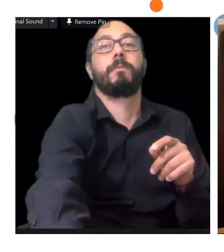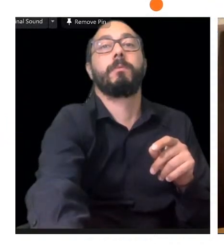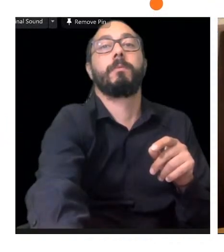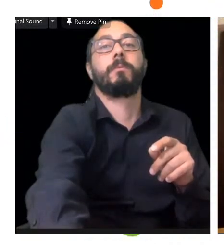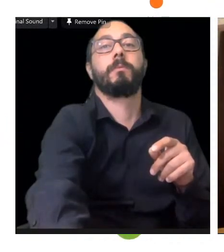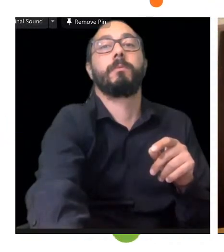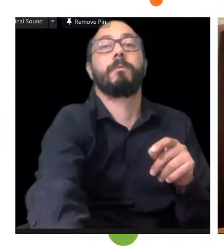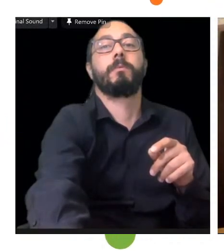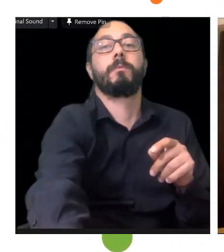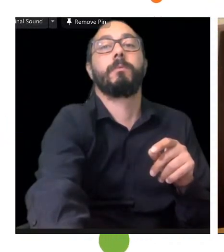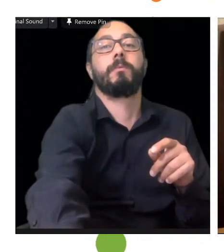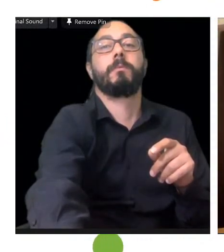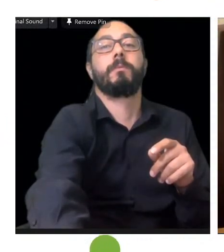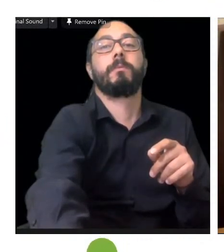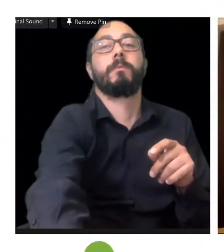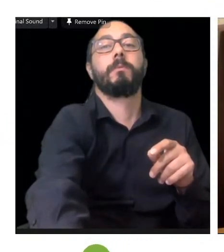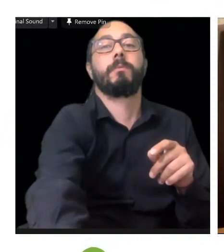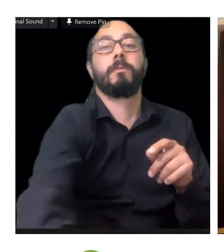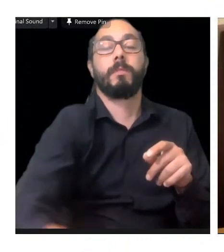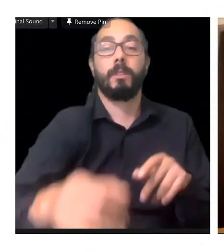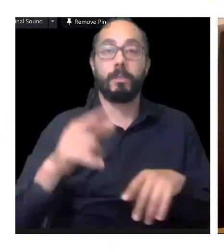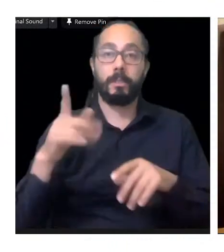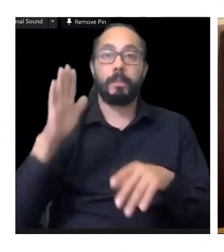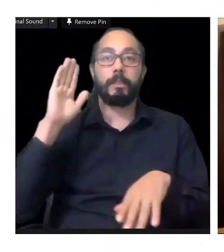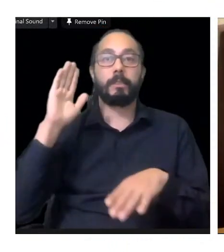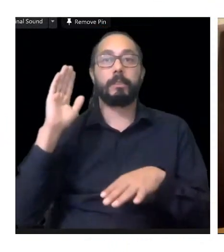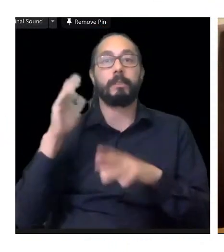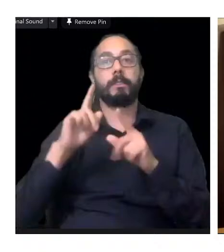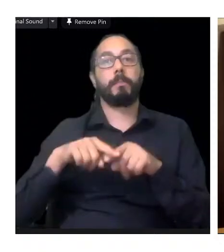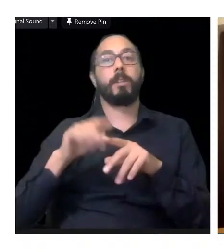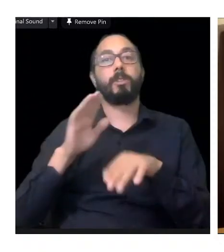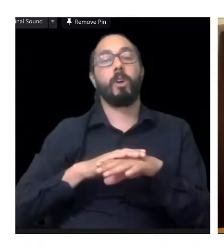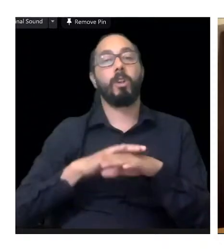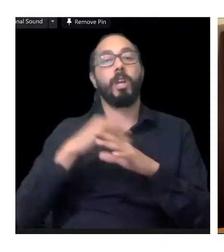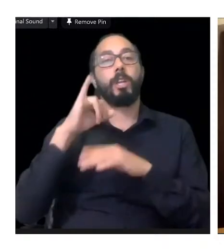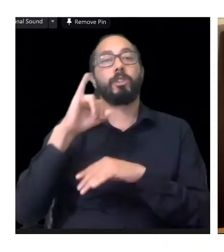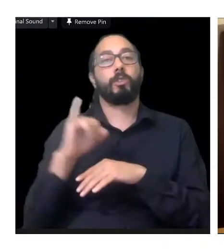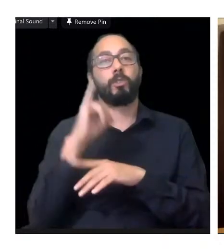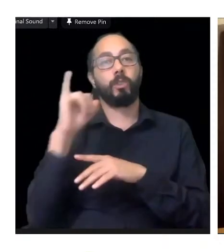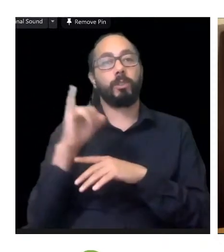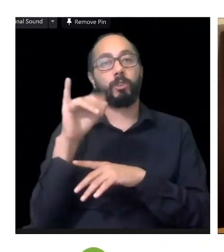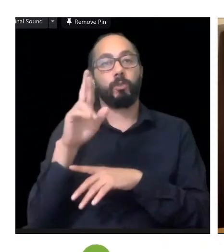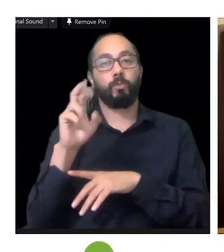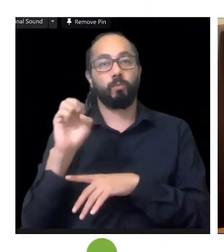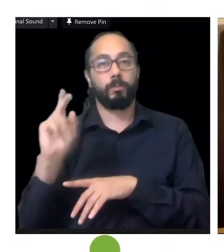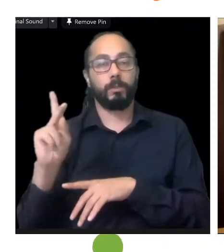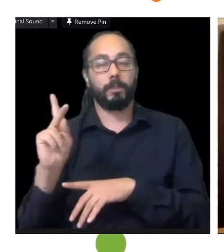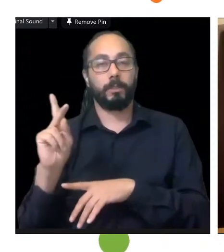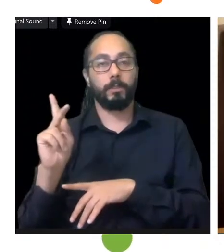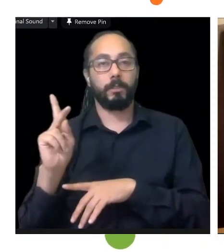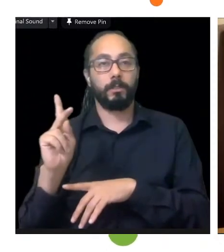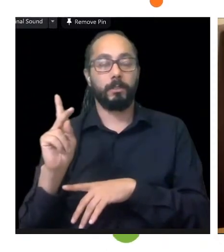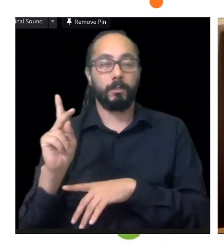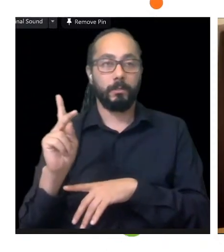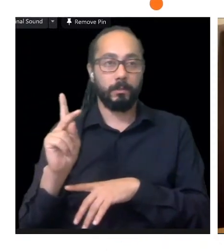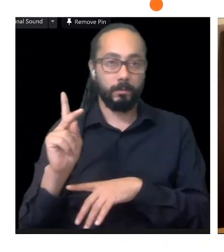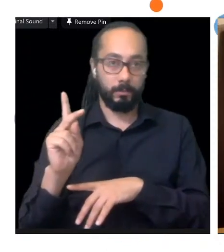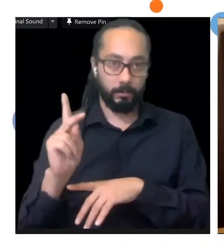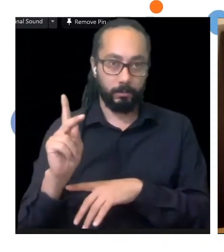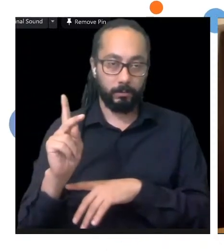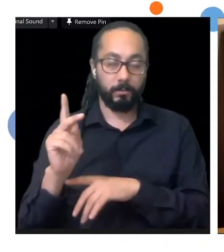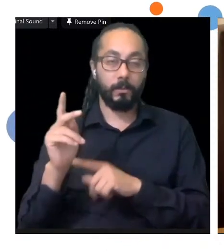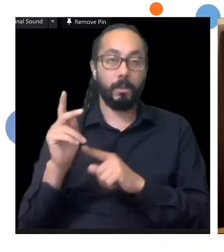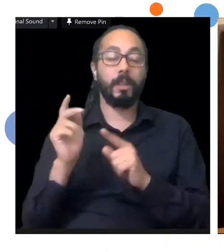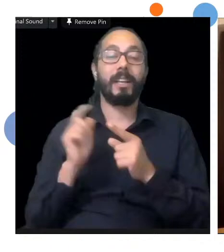risks. And so I'm not sure that very many of them have been able to kind of get that hurdle sorted before they can really